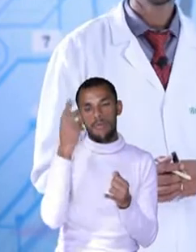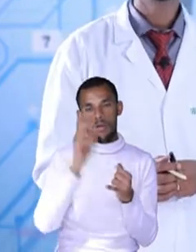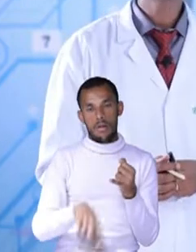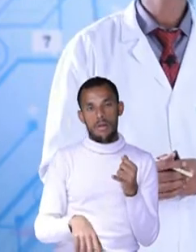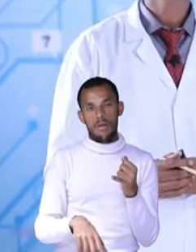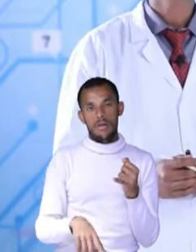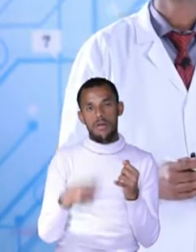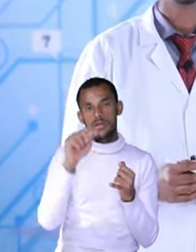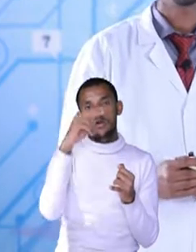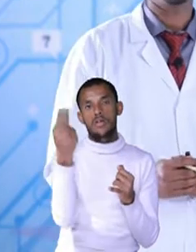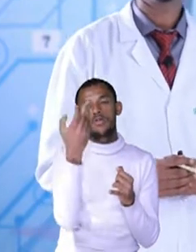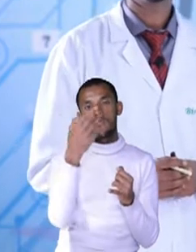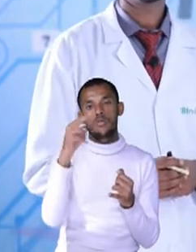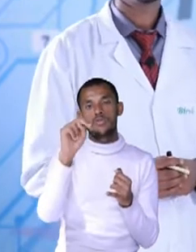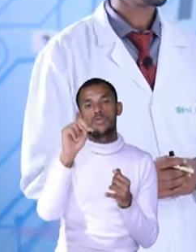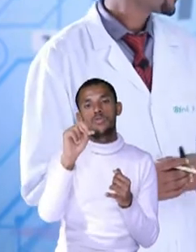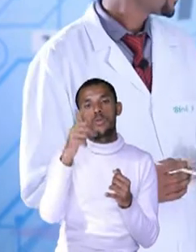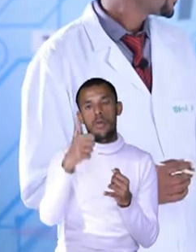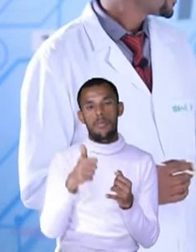Finally, the use of sodium.